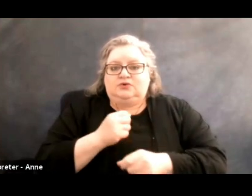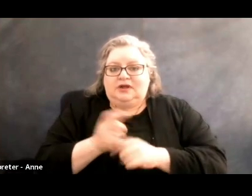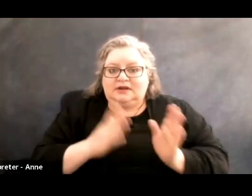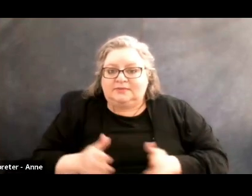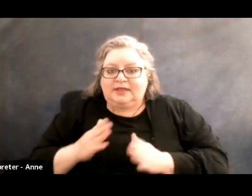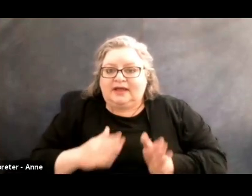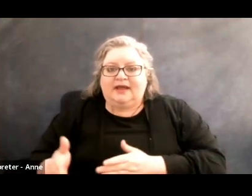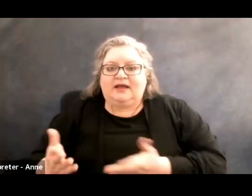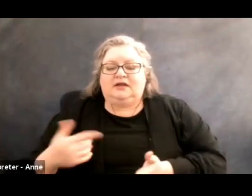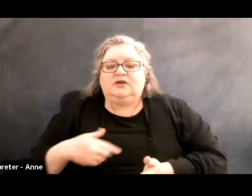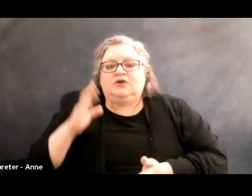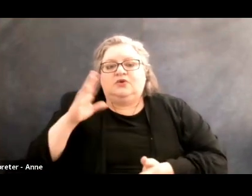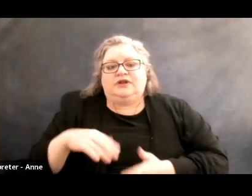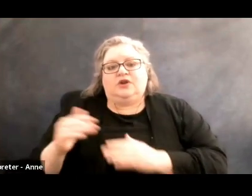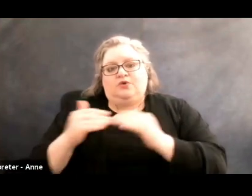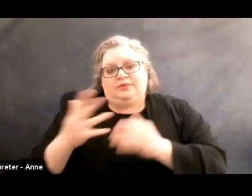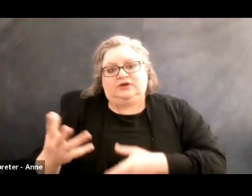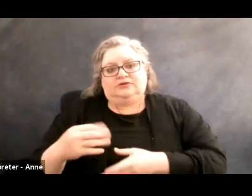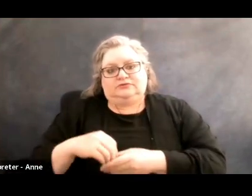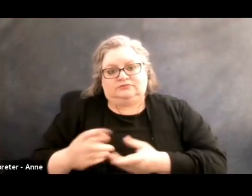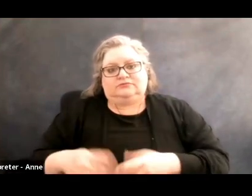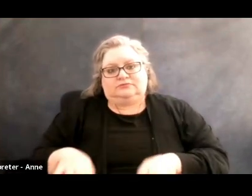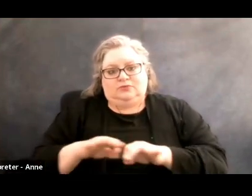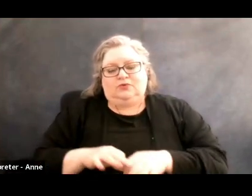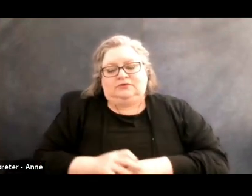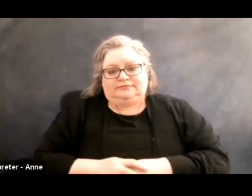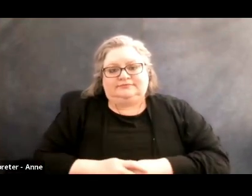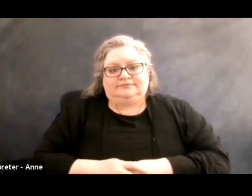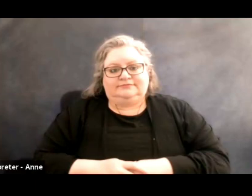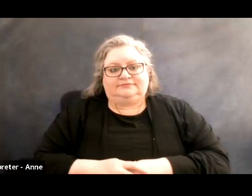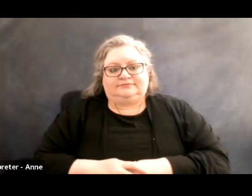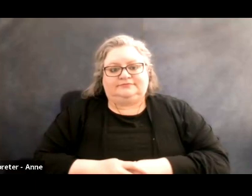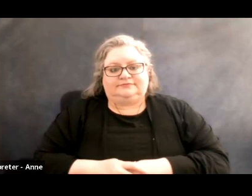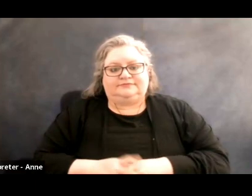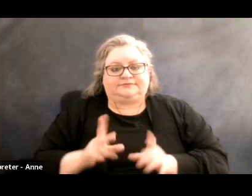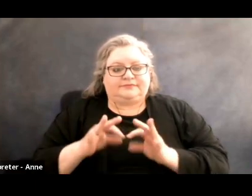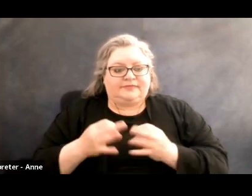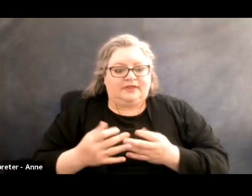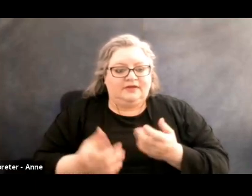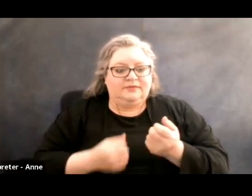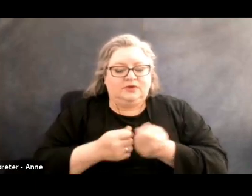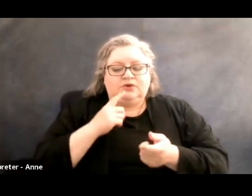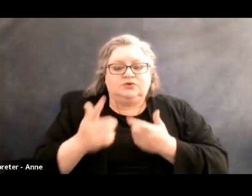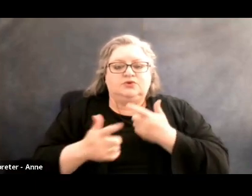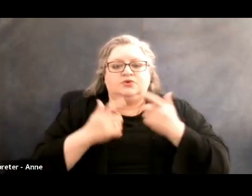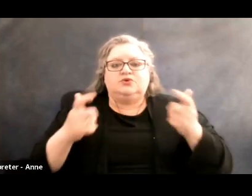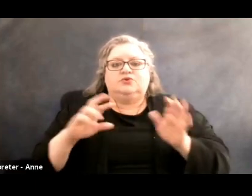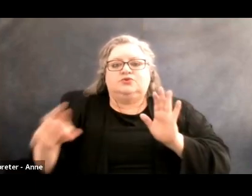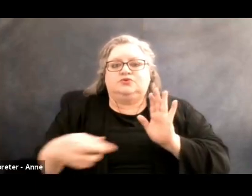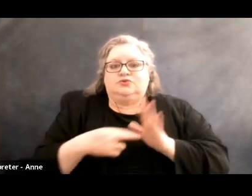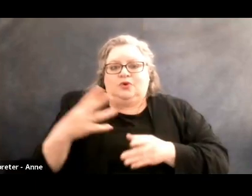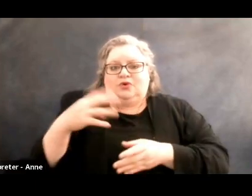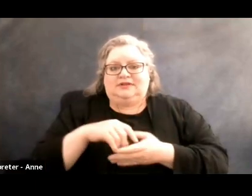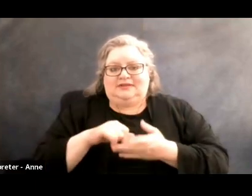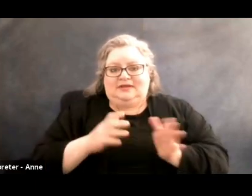plans? Well, we know peers play a big part of that, and family support specialists play a huge role in that